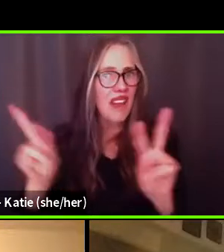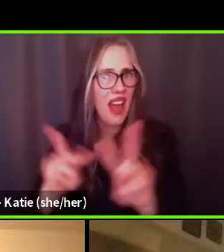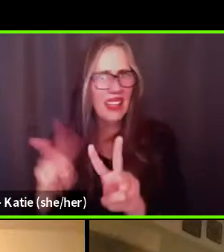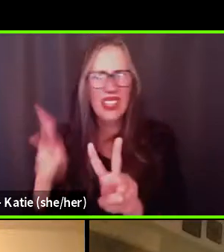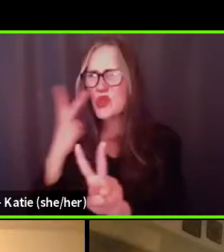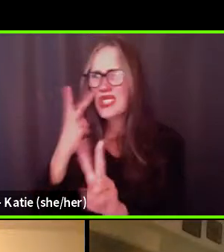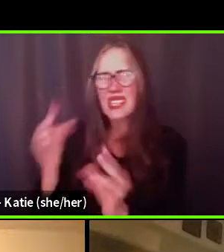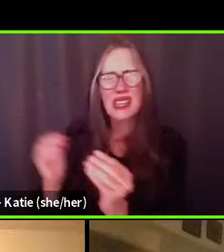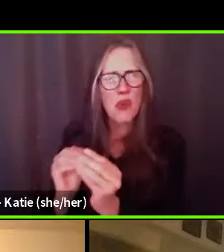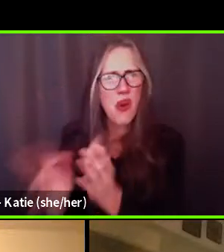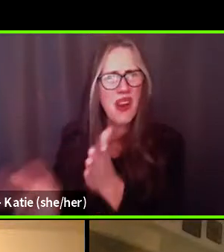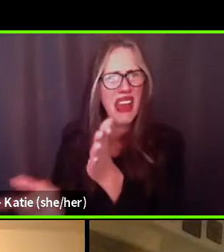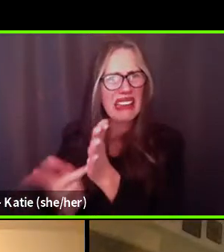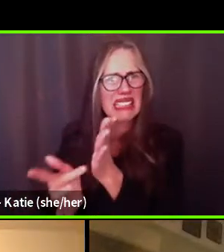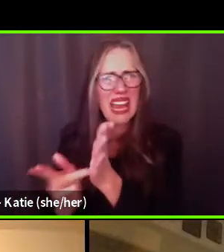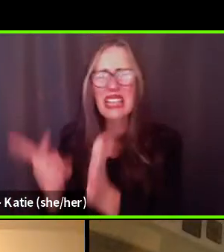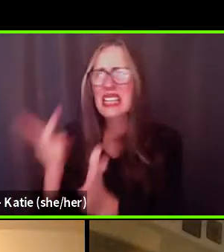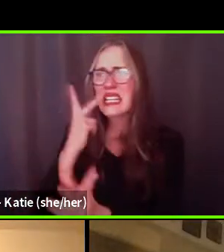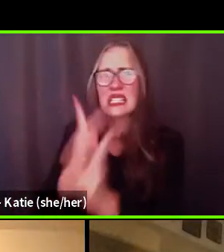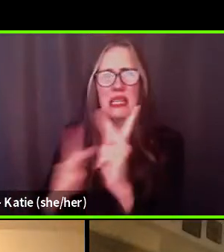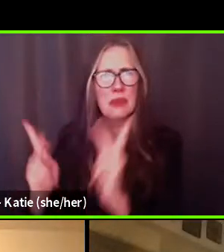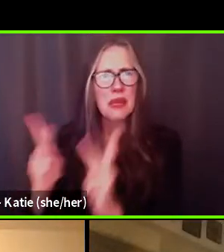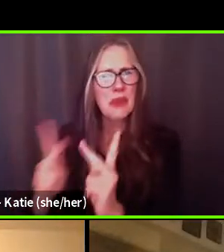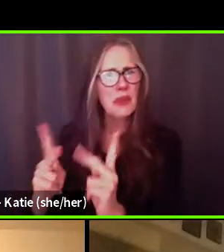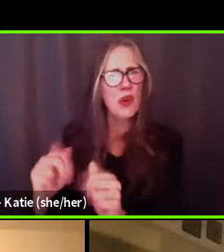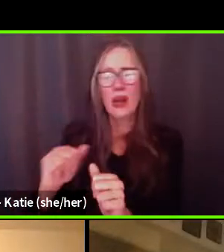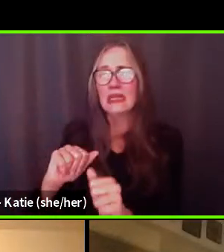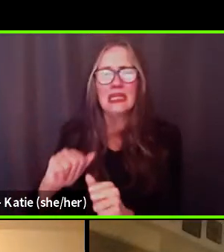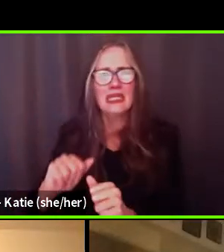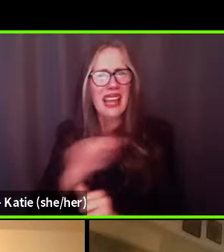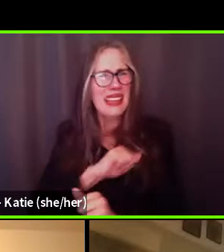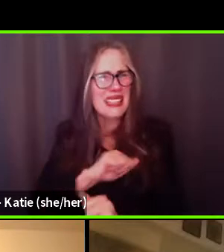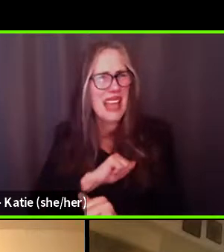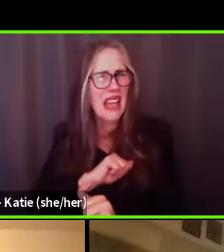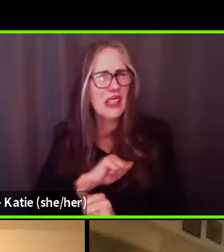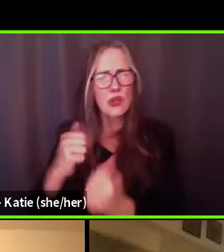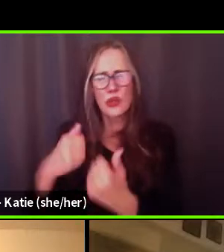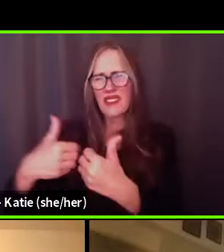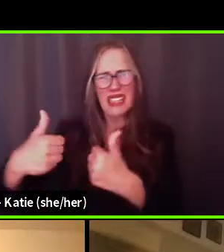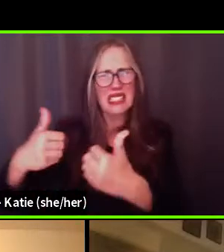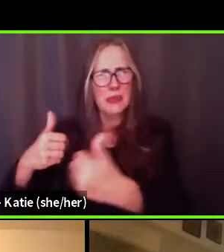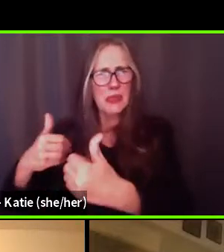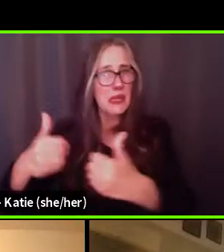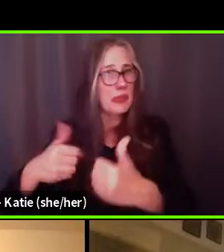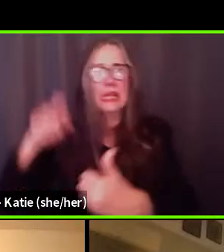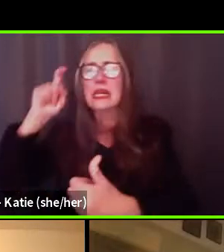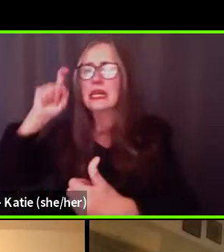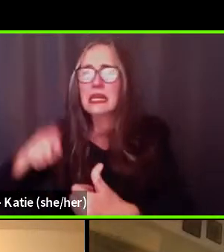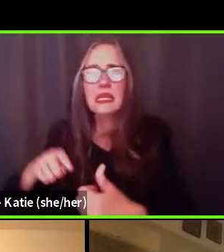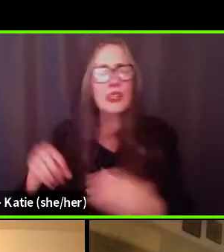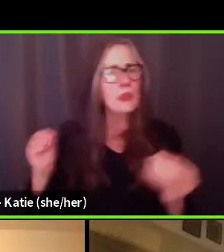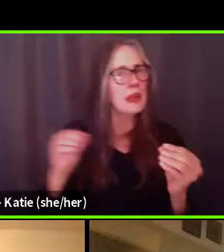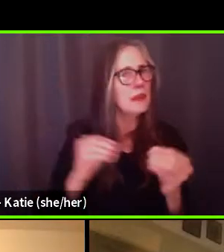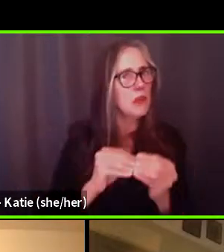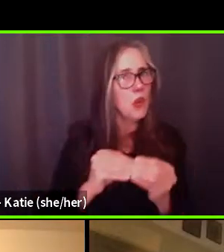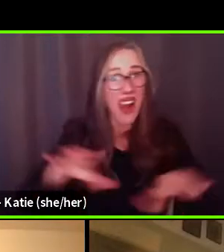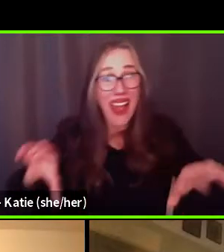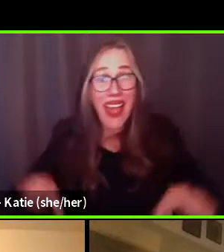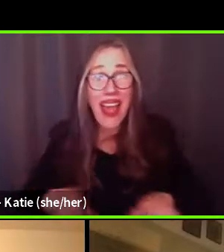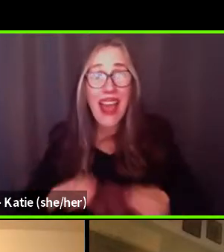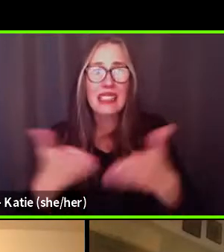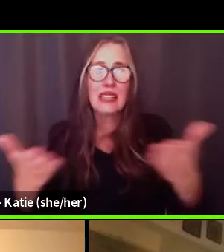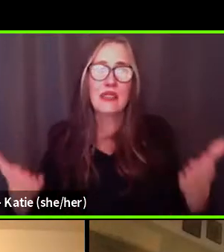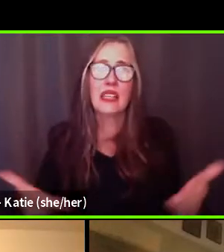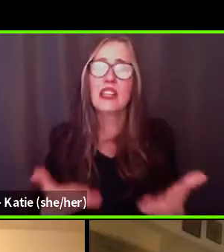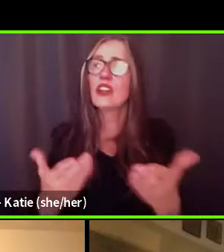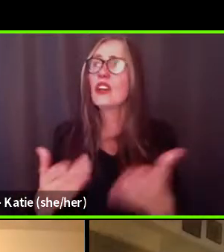to create some structures so that we can be in sustained conversations and move them more effectively across the populations but this is good work this is